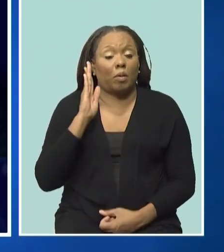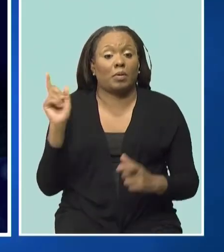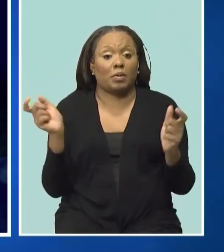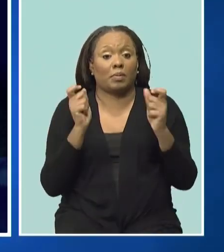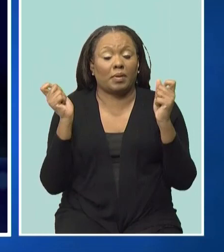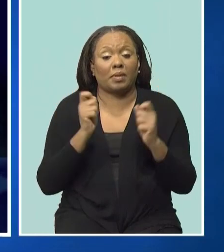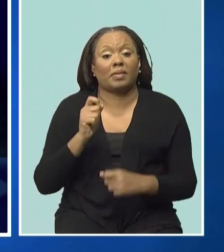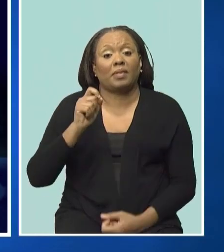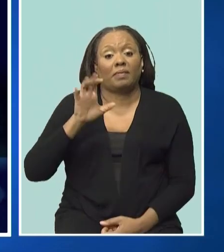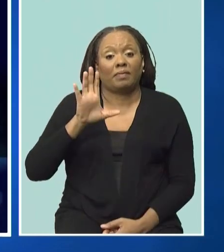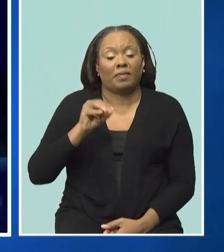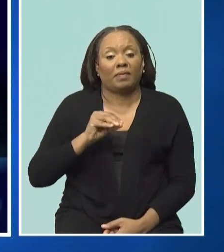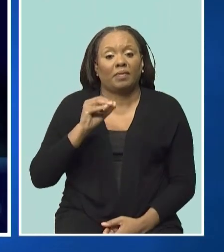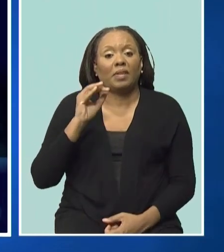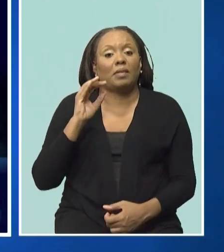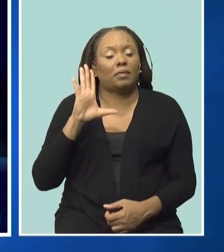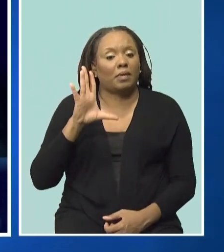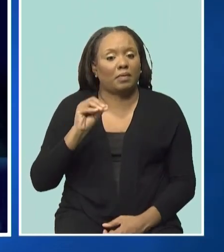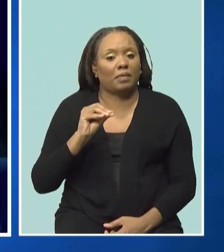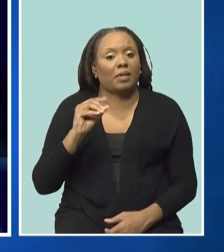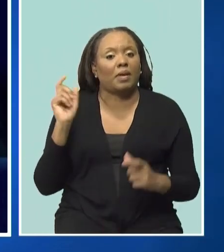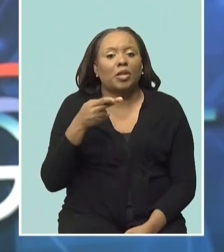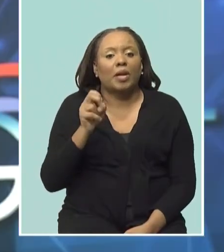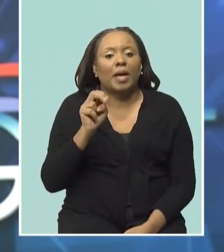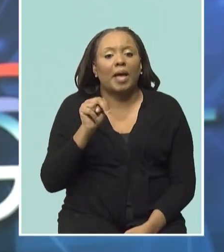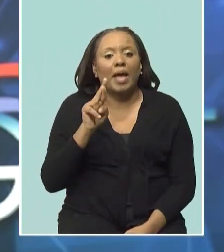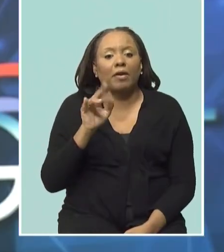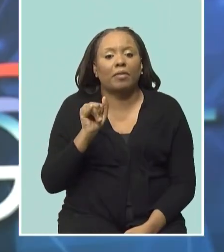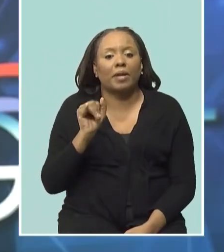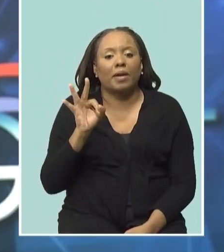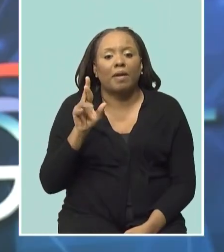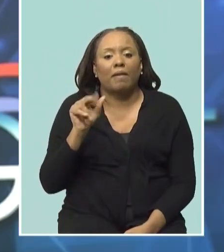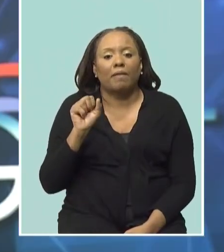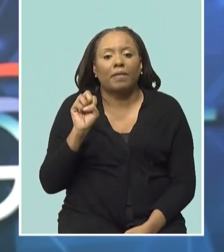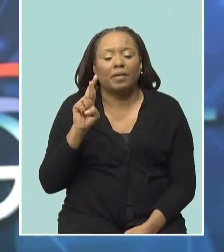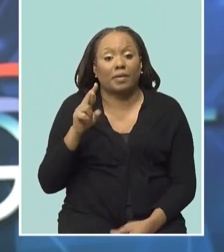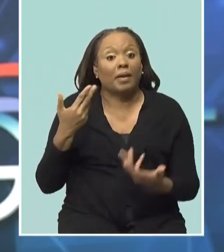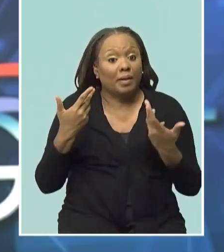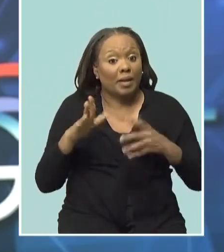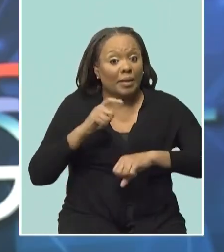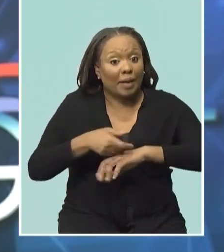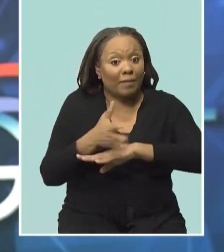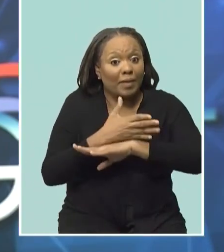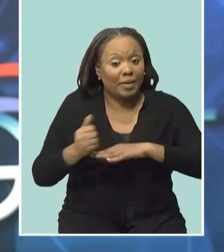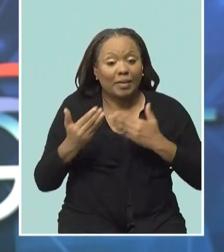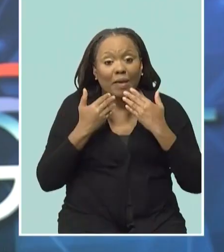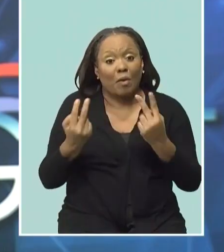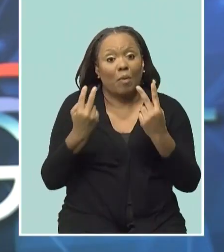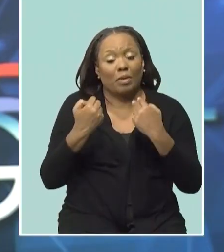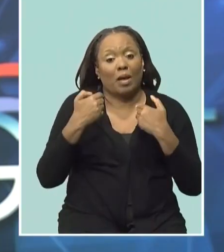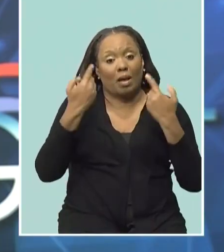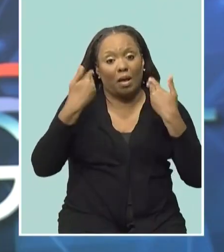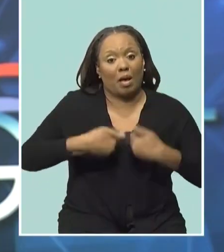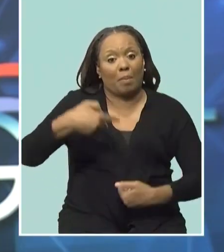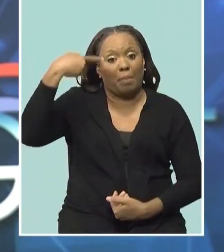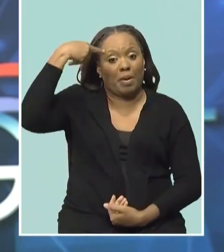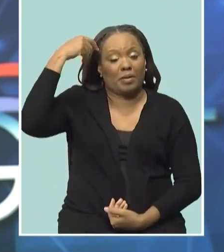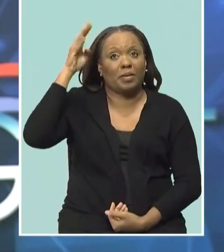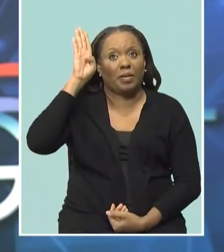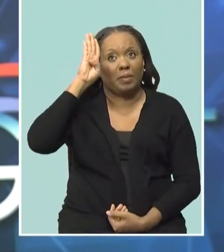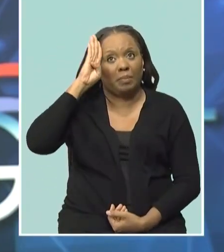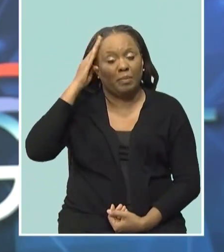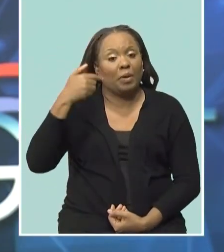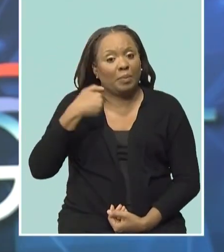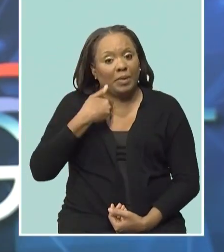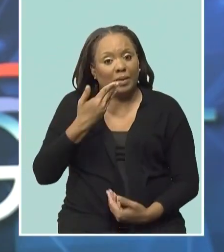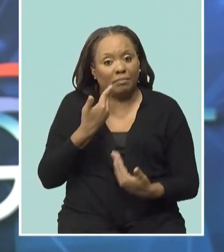50th anniversary as an institute. That's our time tonight. Thank you for spending yours with us. I'm Pearson Bowen. From the crew to all